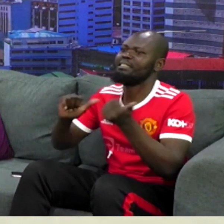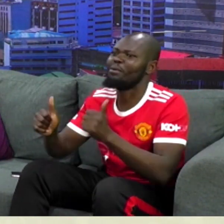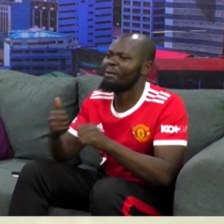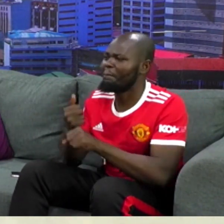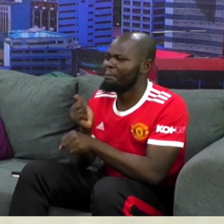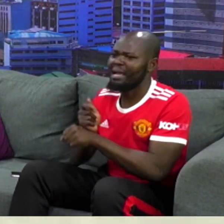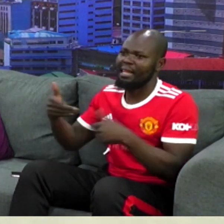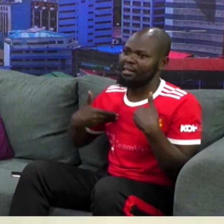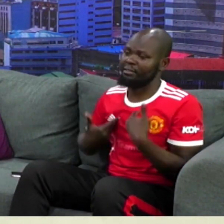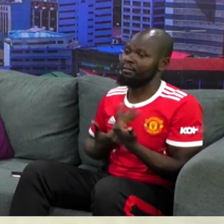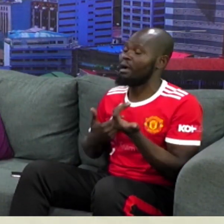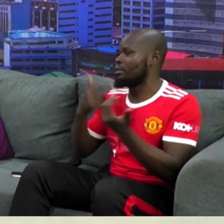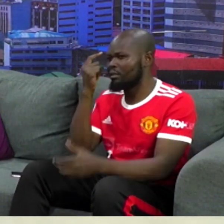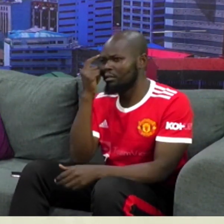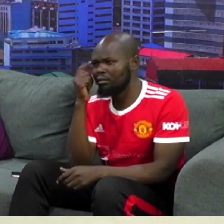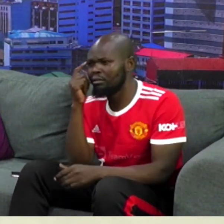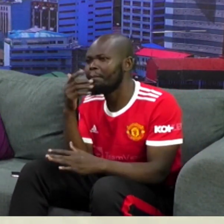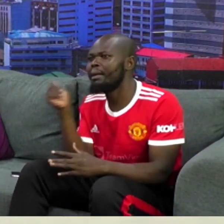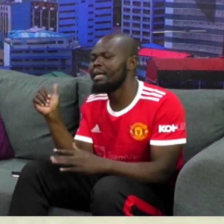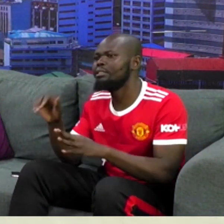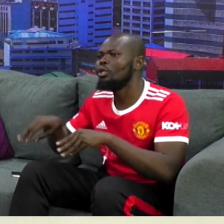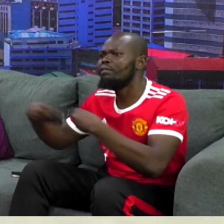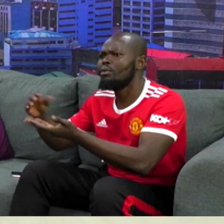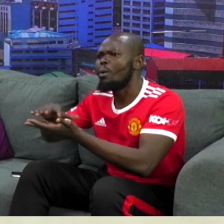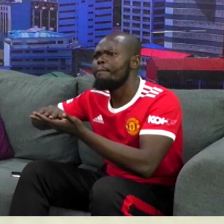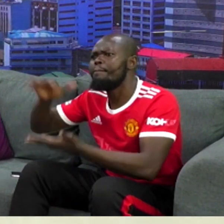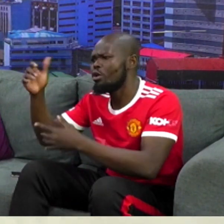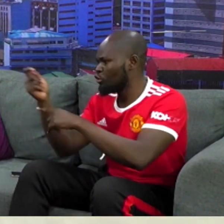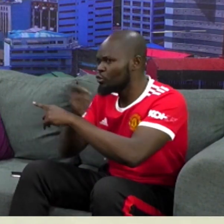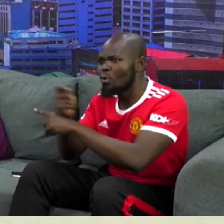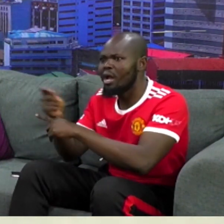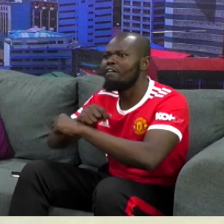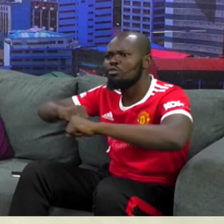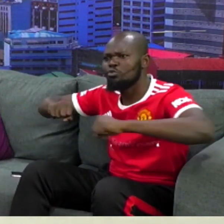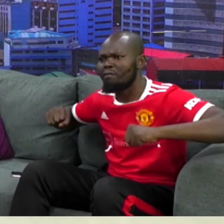As you can see, kulikuwa tuna foul at the second minute. Right.